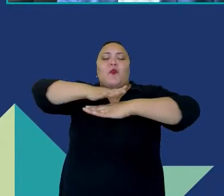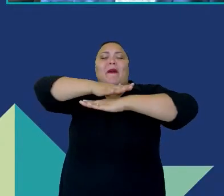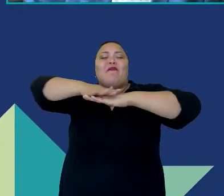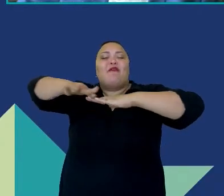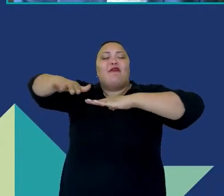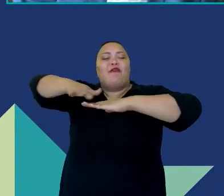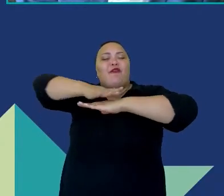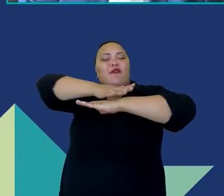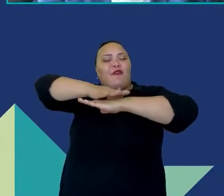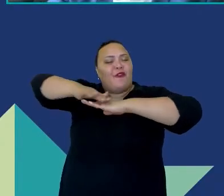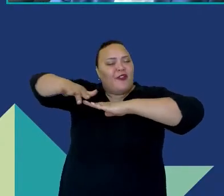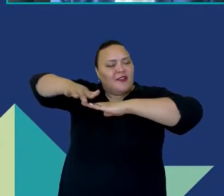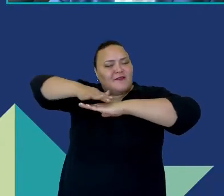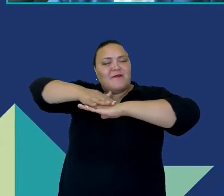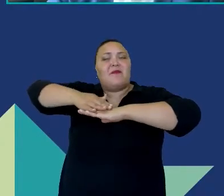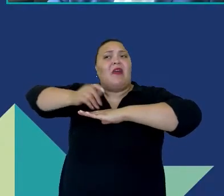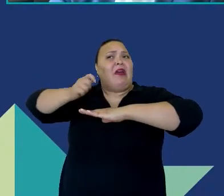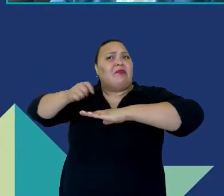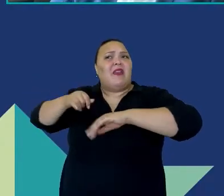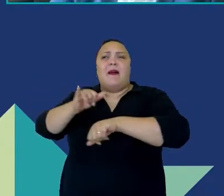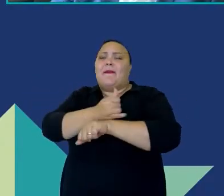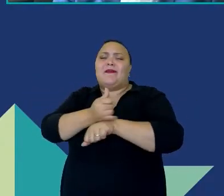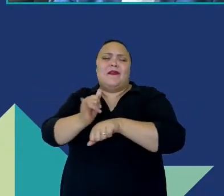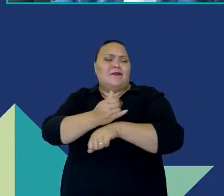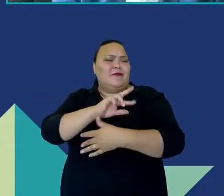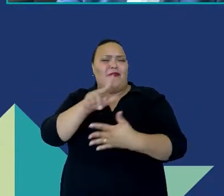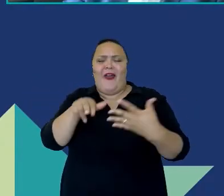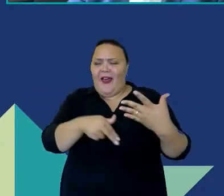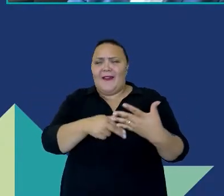understand the pond management.